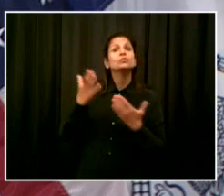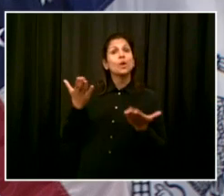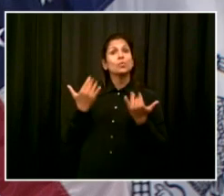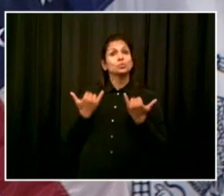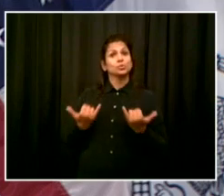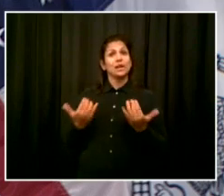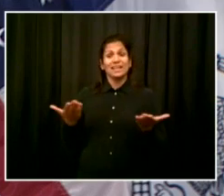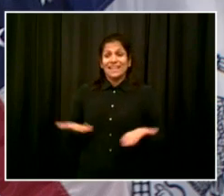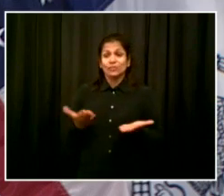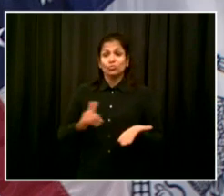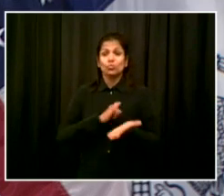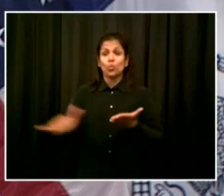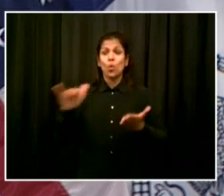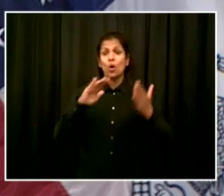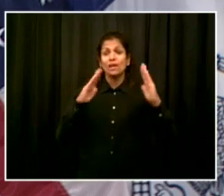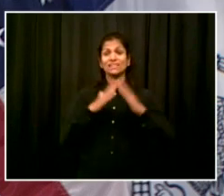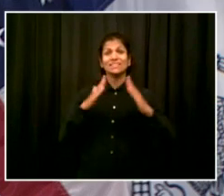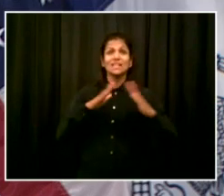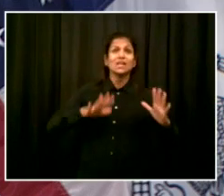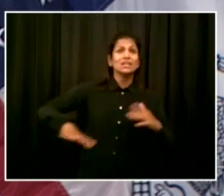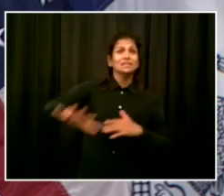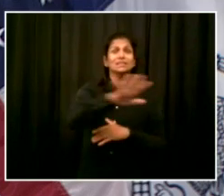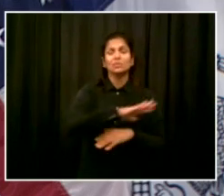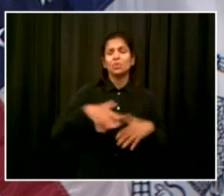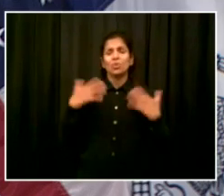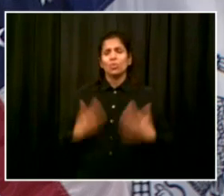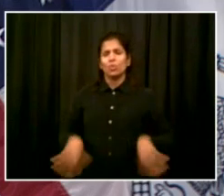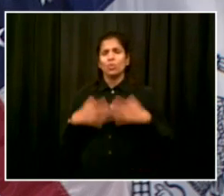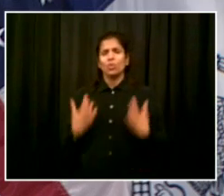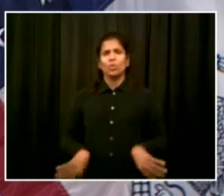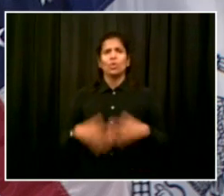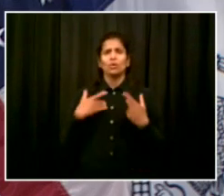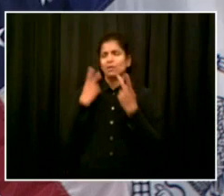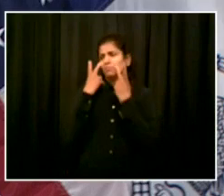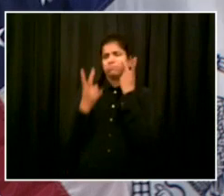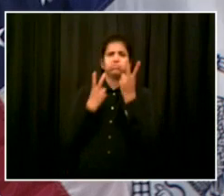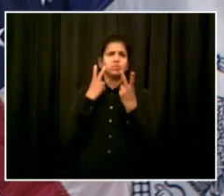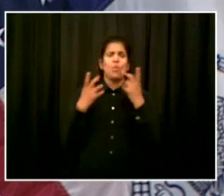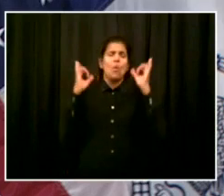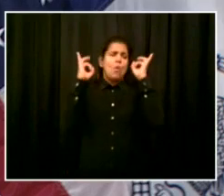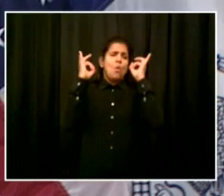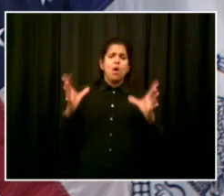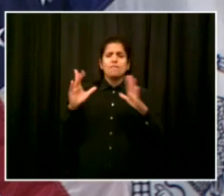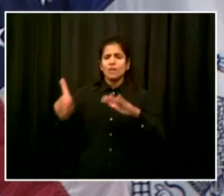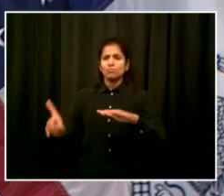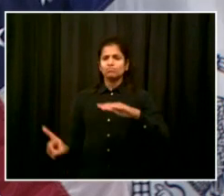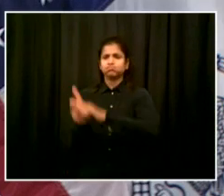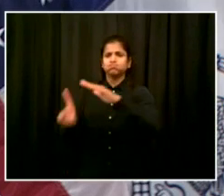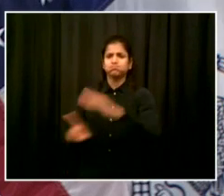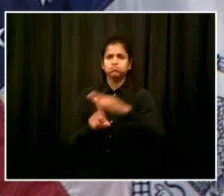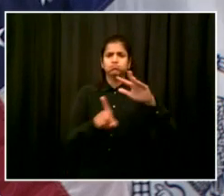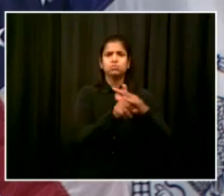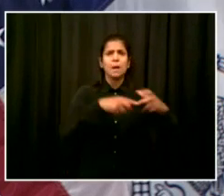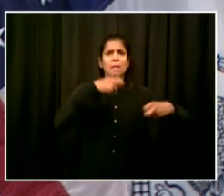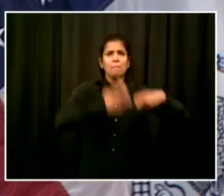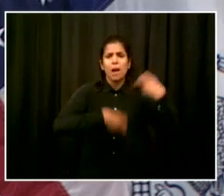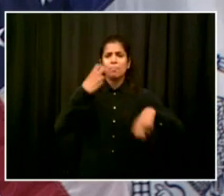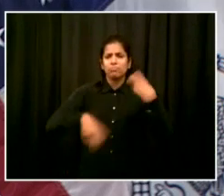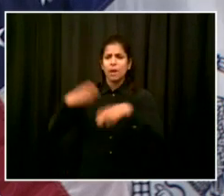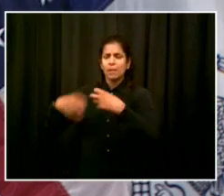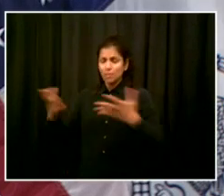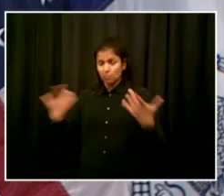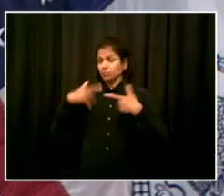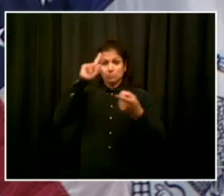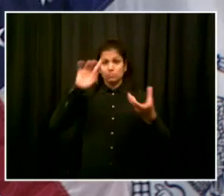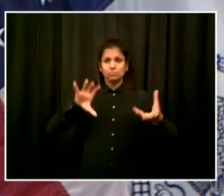absolutely unpredictable, extraordinary, unprecedented realities in just a few months. We've got to keep that